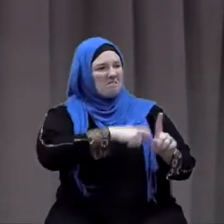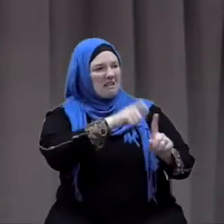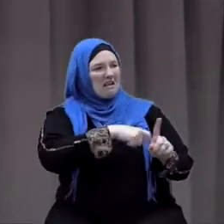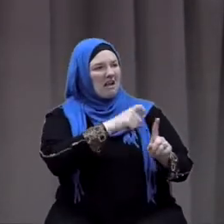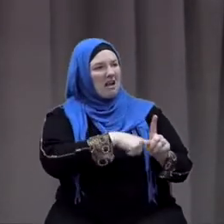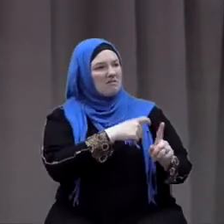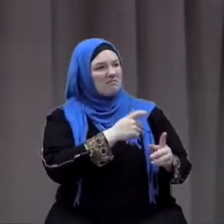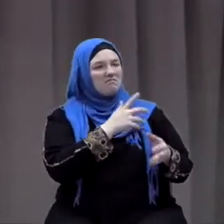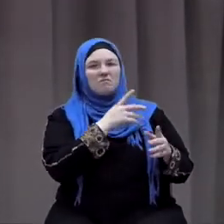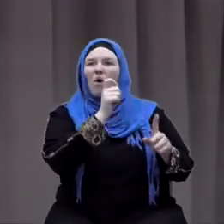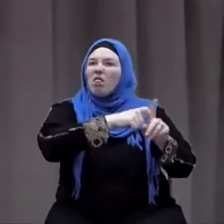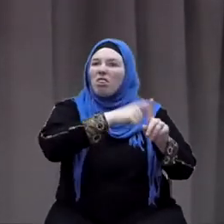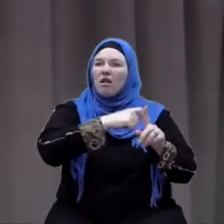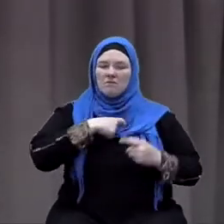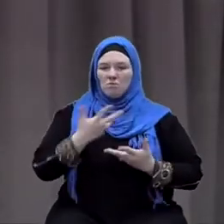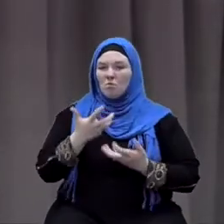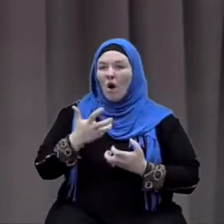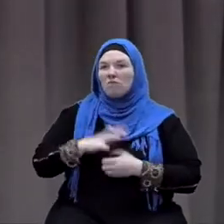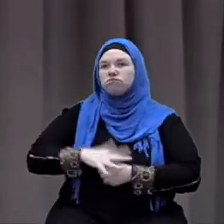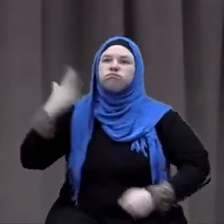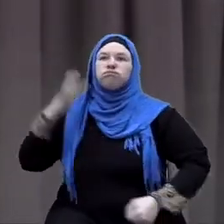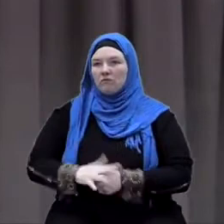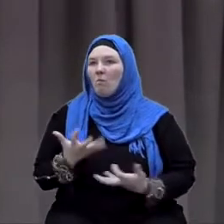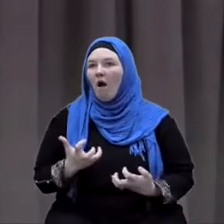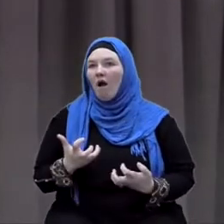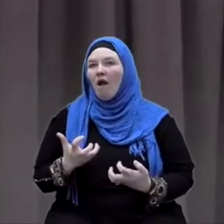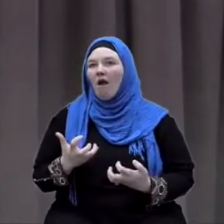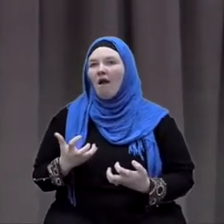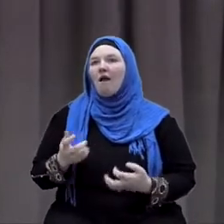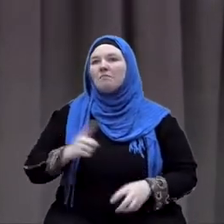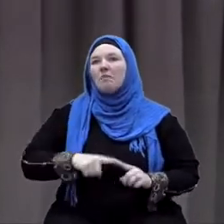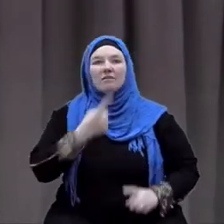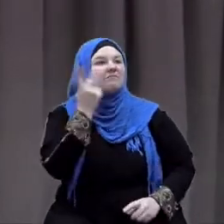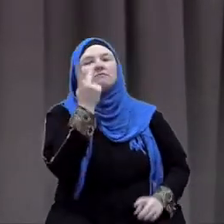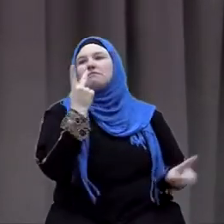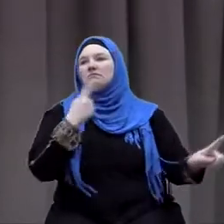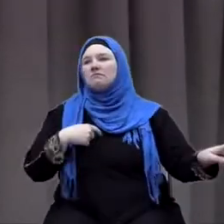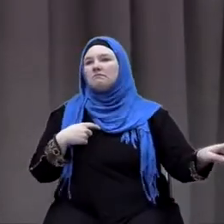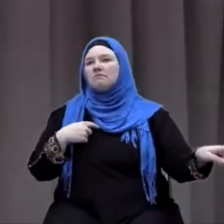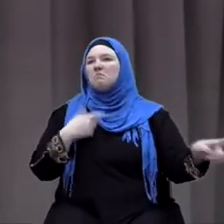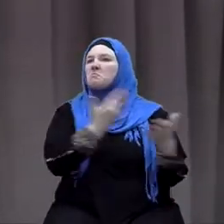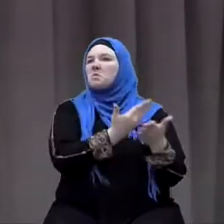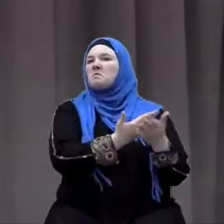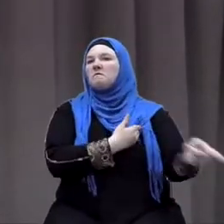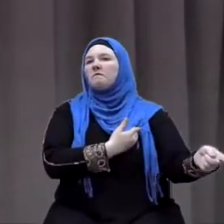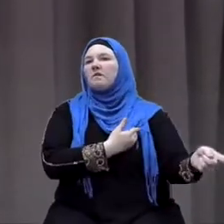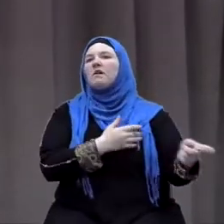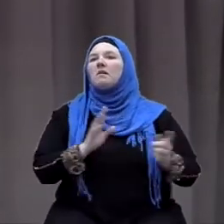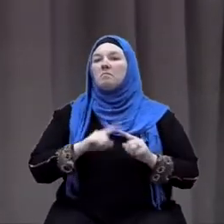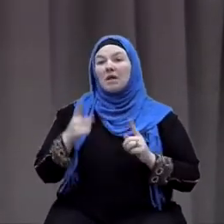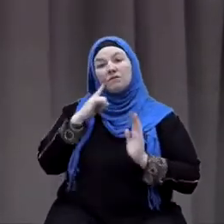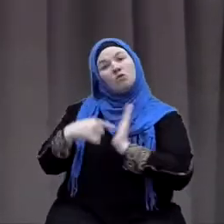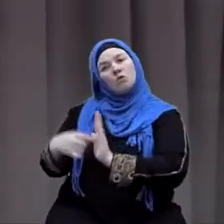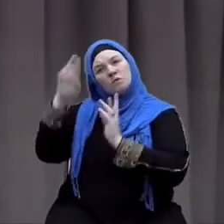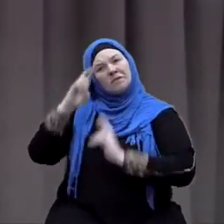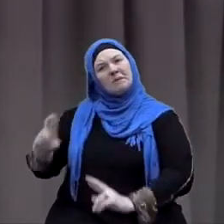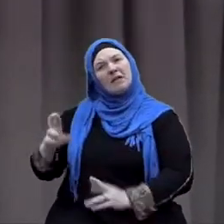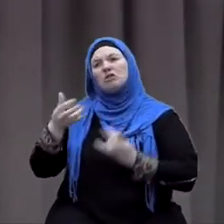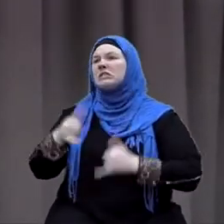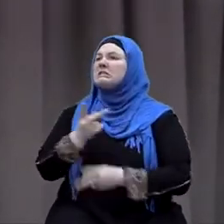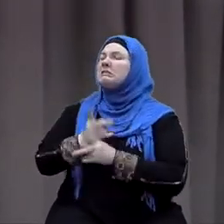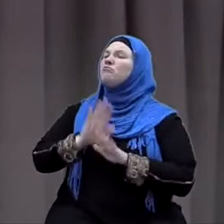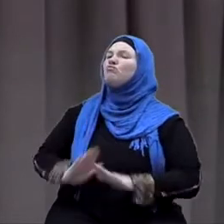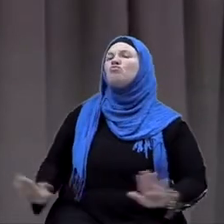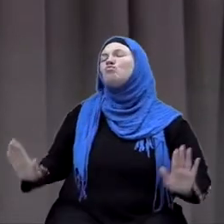and the power of your example. So we need to look at those issues. How far have we gone? How